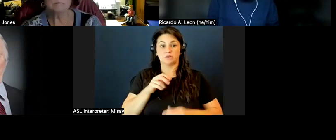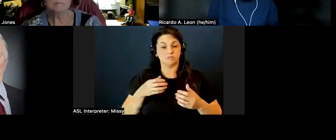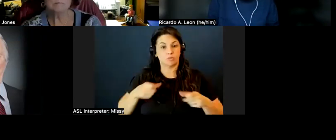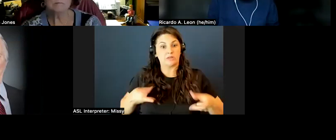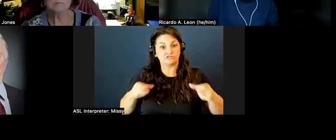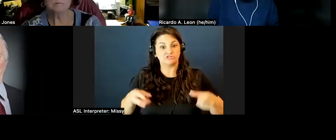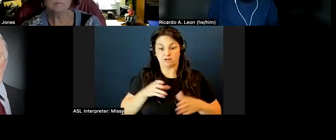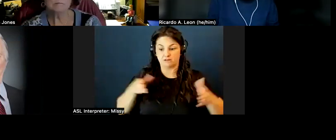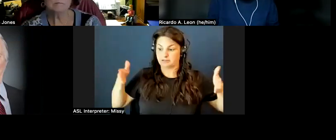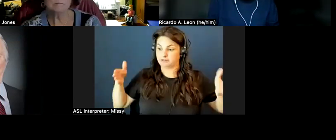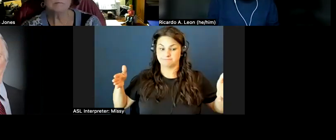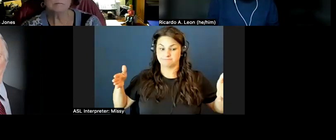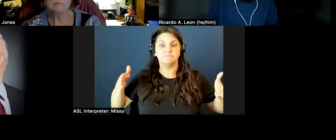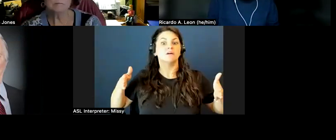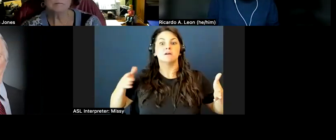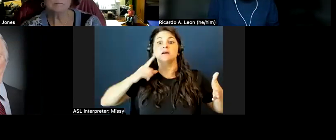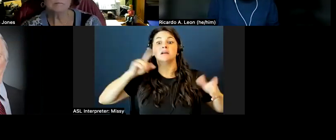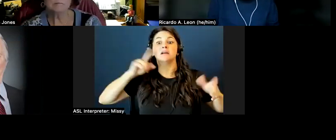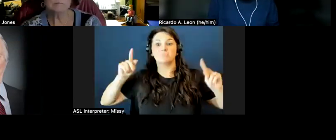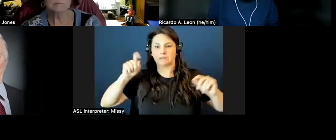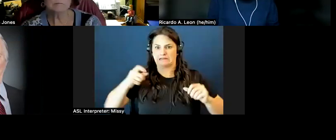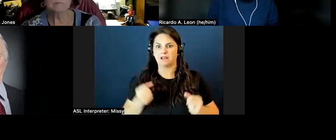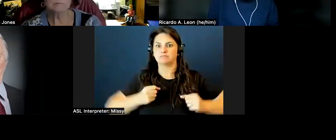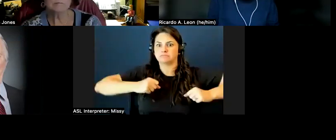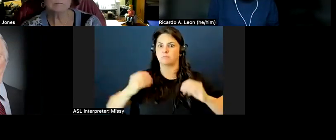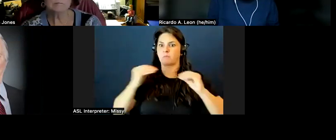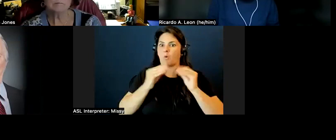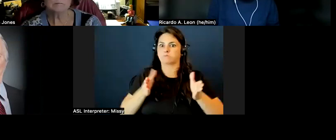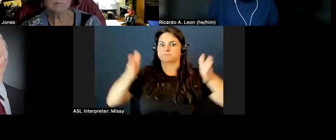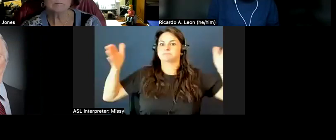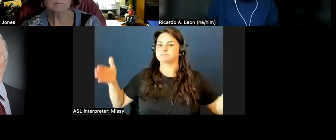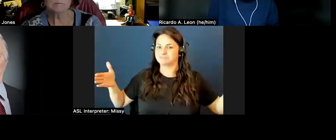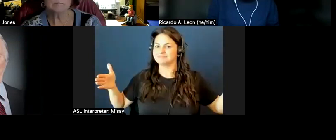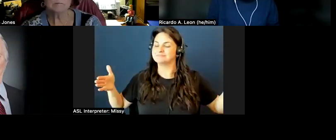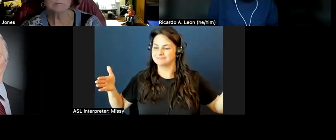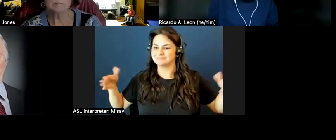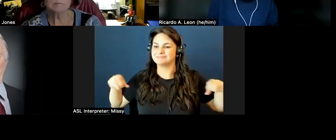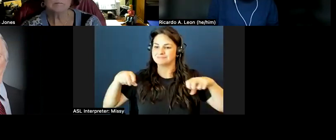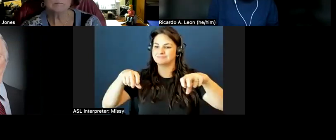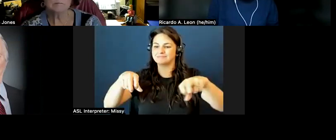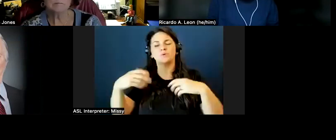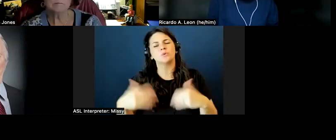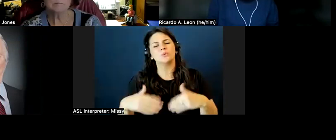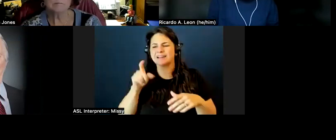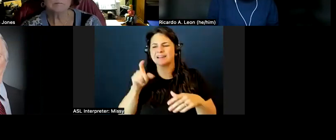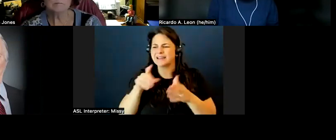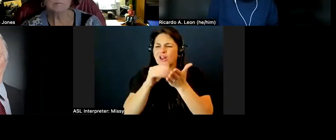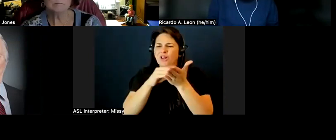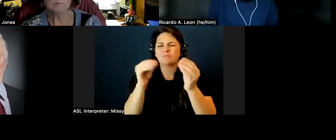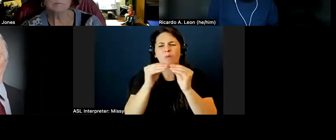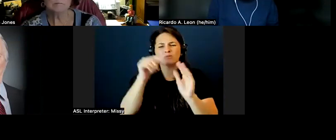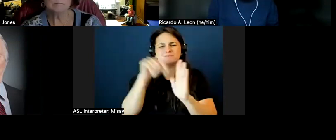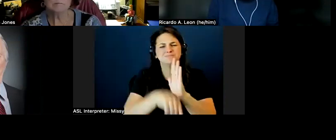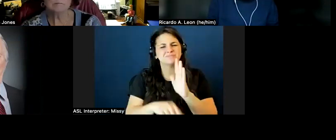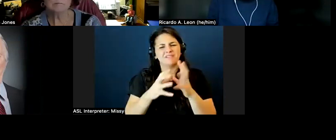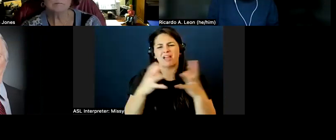a companion who's walking alongside them. So there's a lot to learn, and